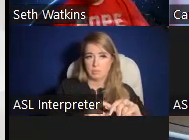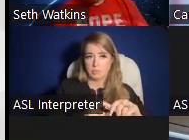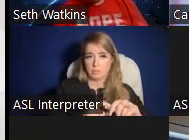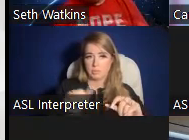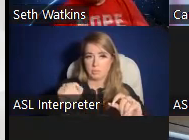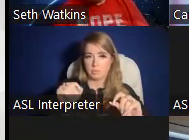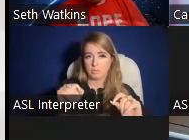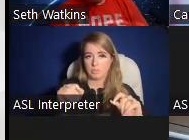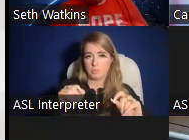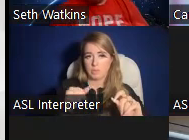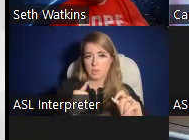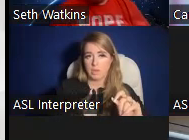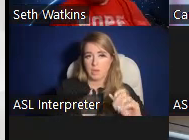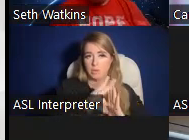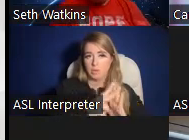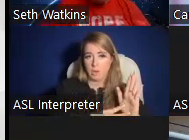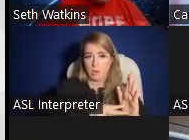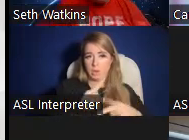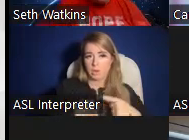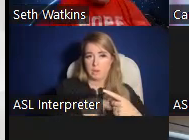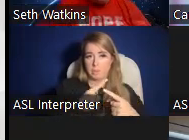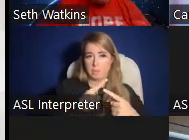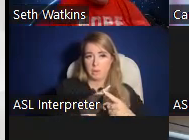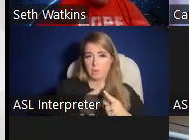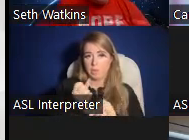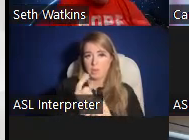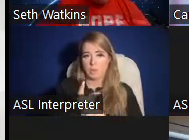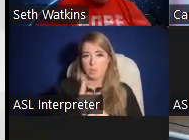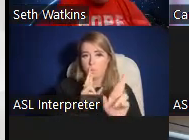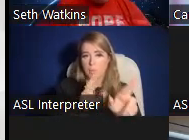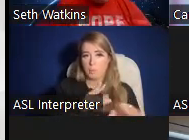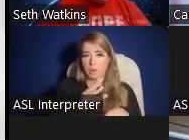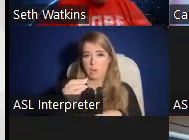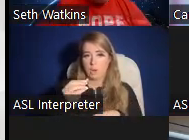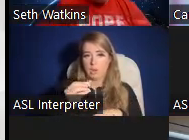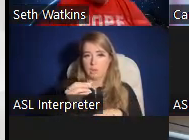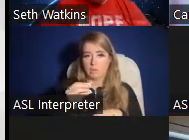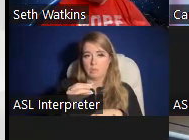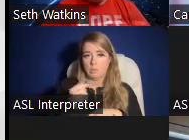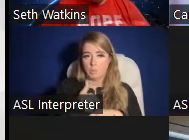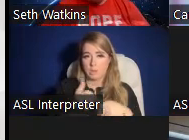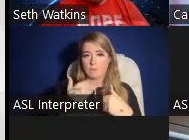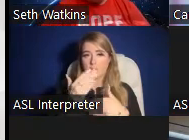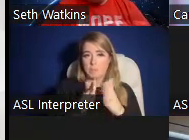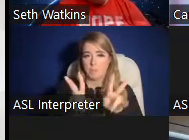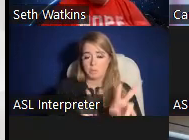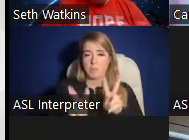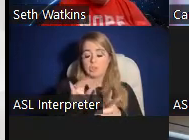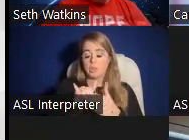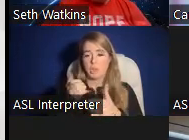Yeah, I read over the annual report and there was some observations that I